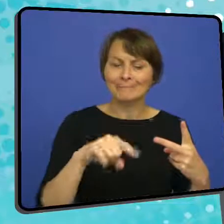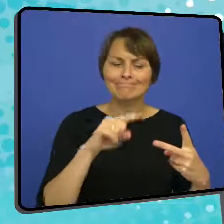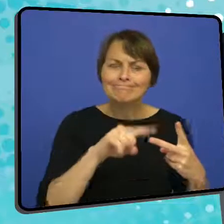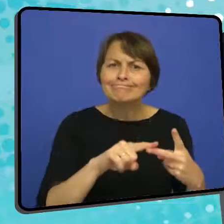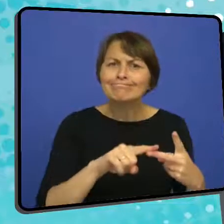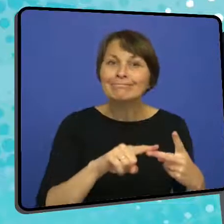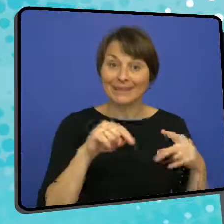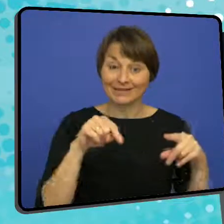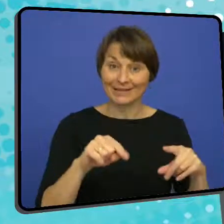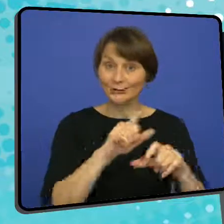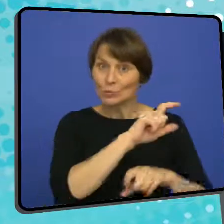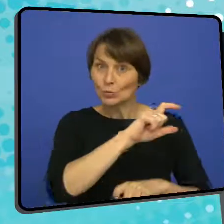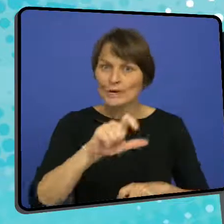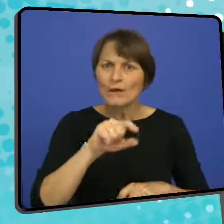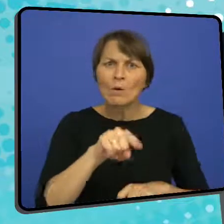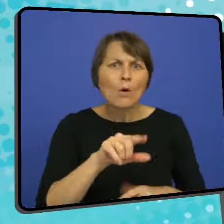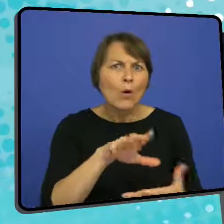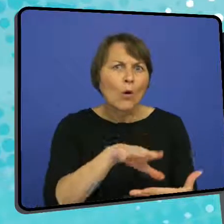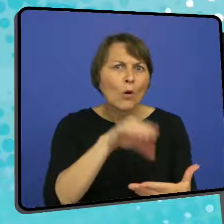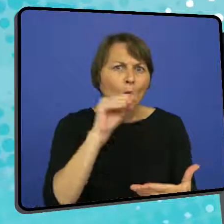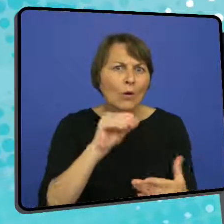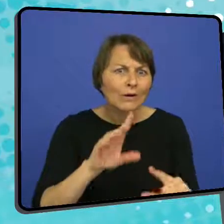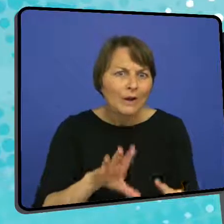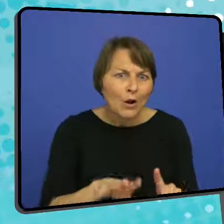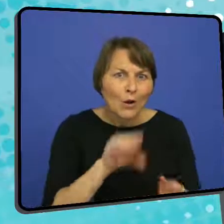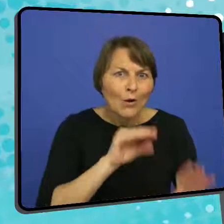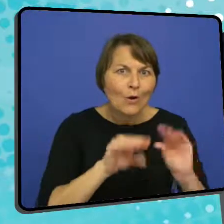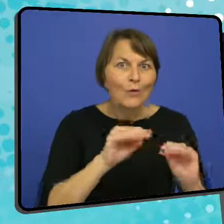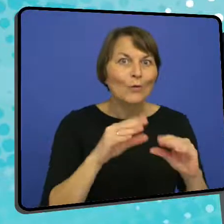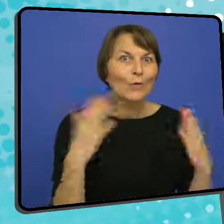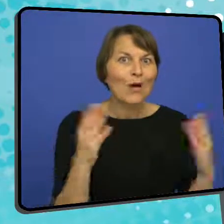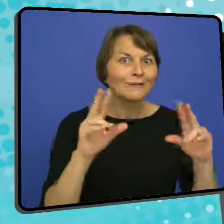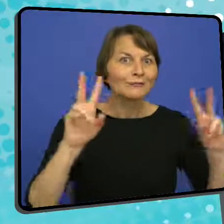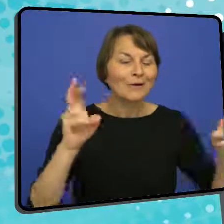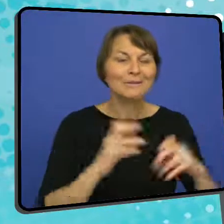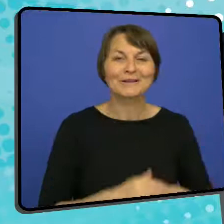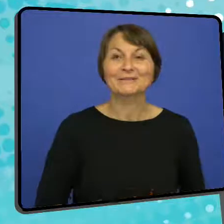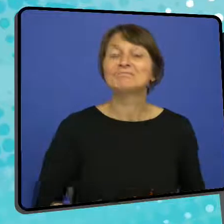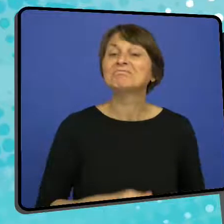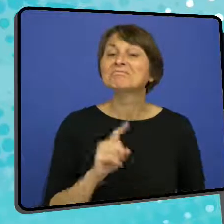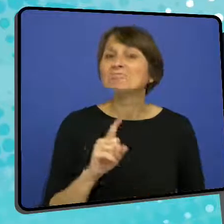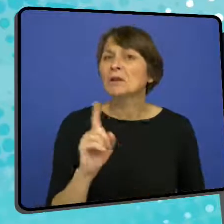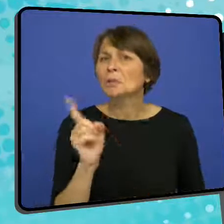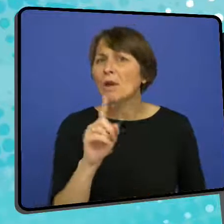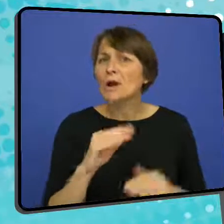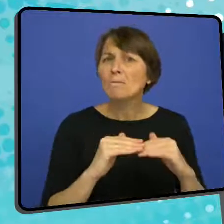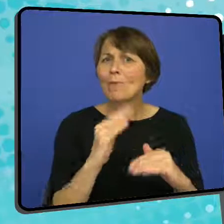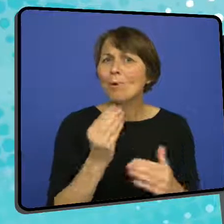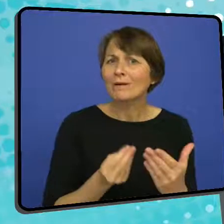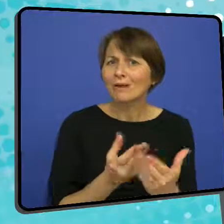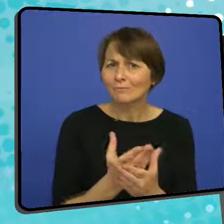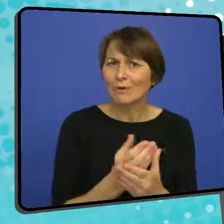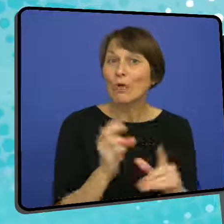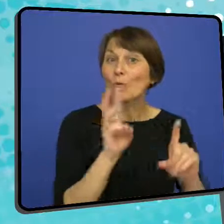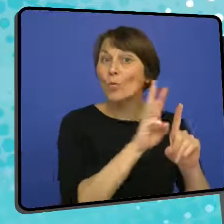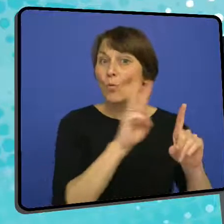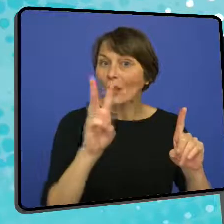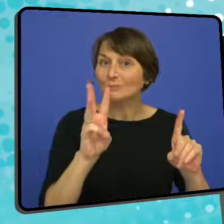as always, all the links and all the information can be found on our website, abitofai.show.